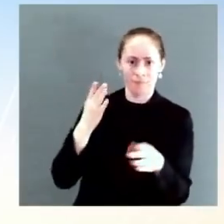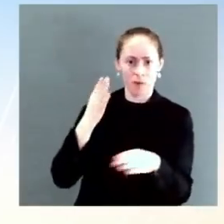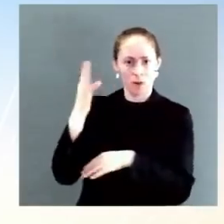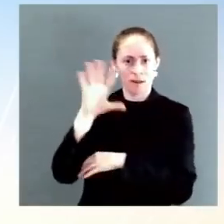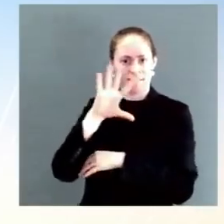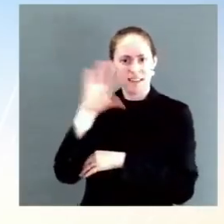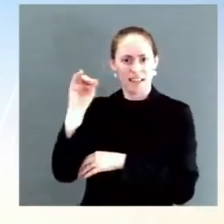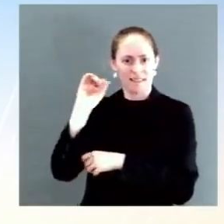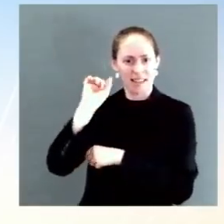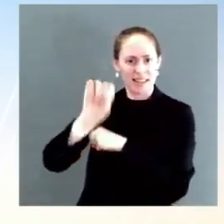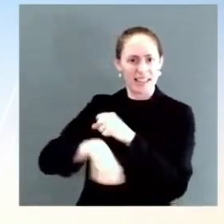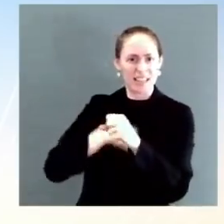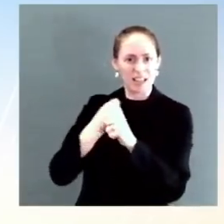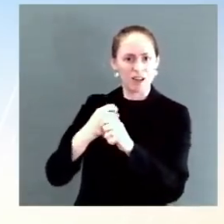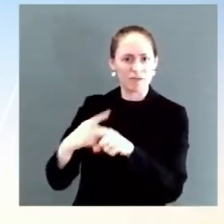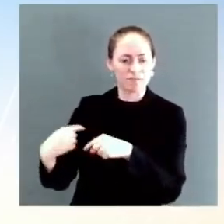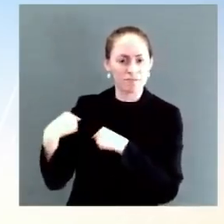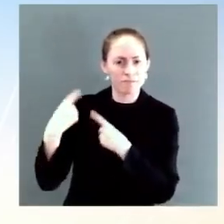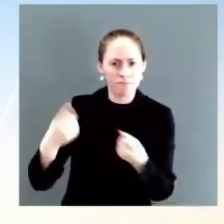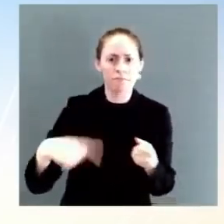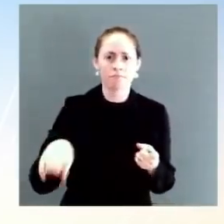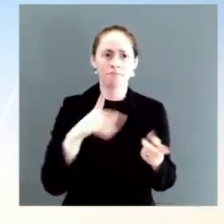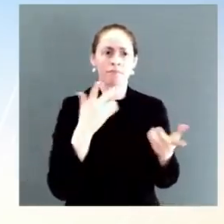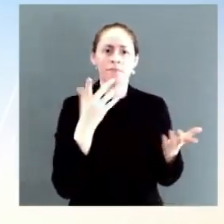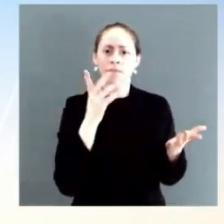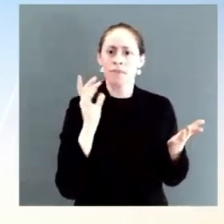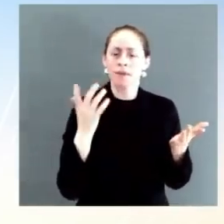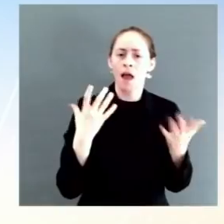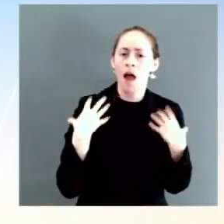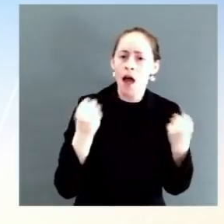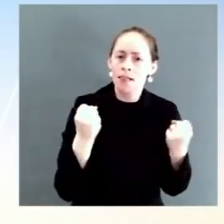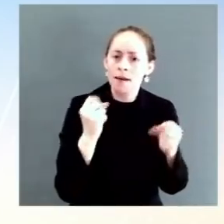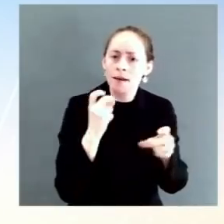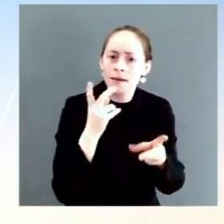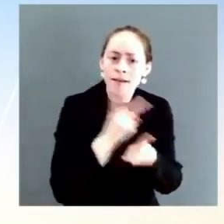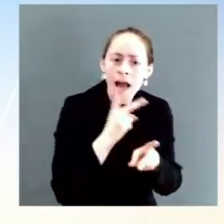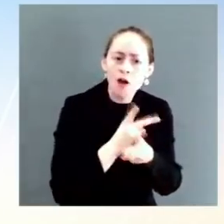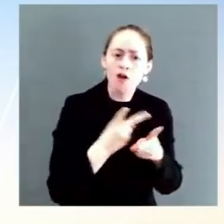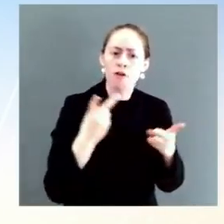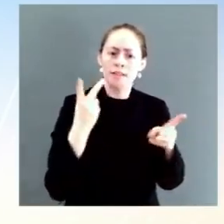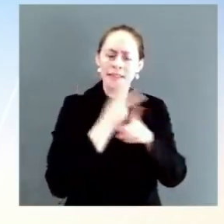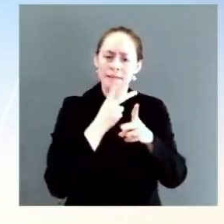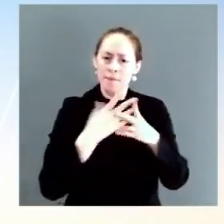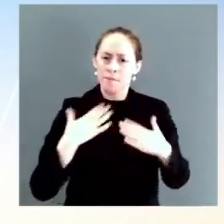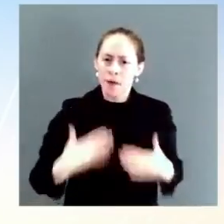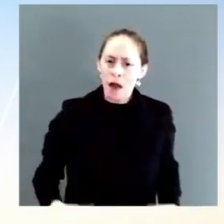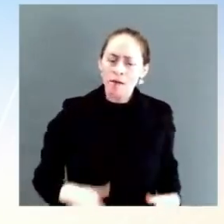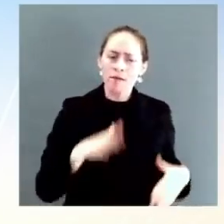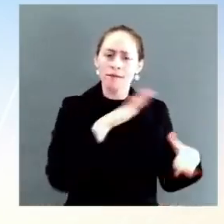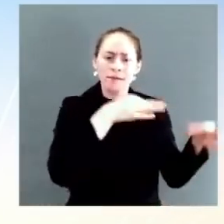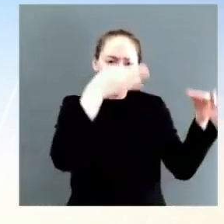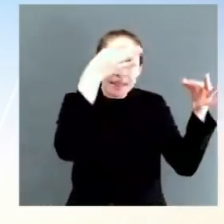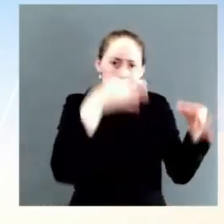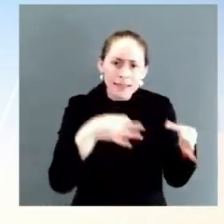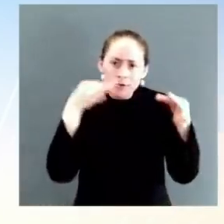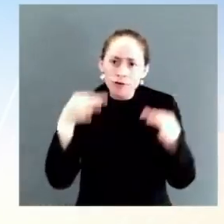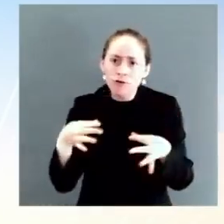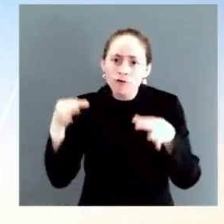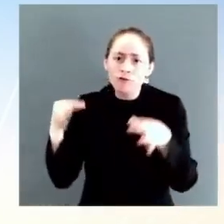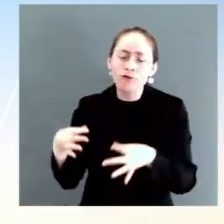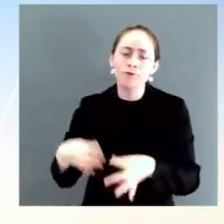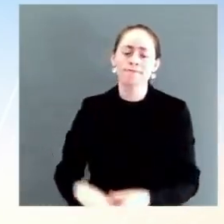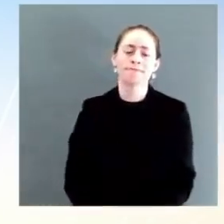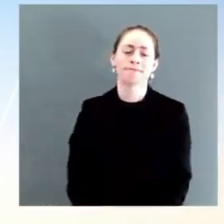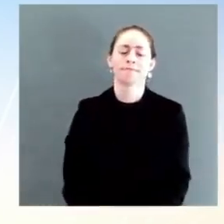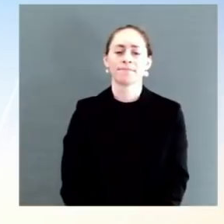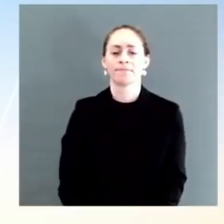deeply committed to the constitutional right. As we've outlined before, and as he's mentioned before, he's committed to working with Congress to codify the constitutional right